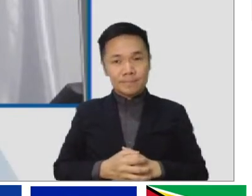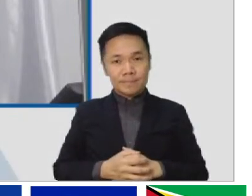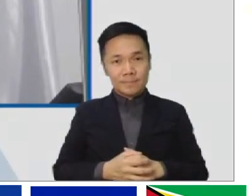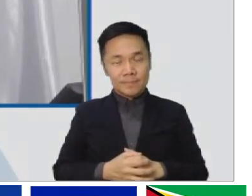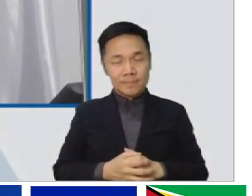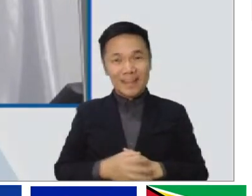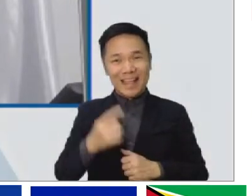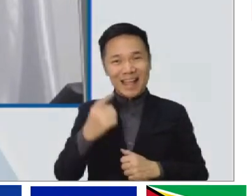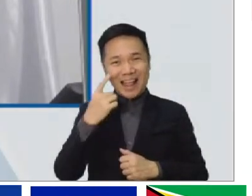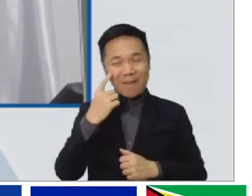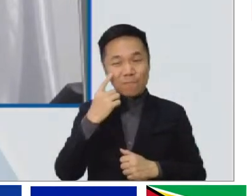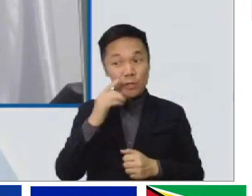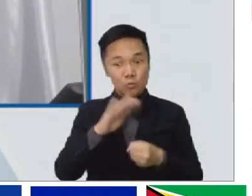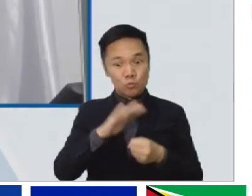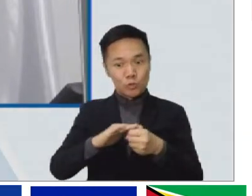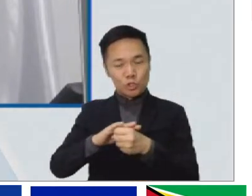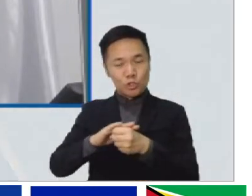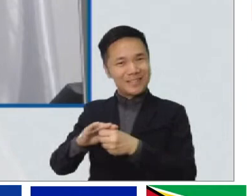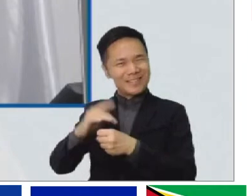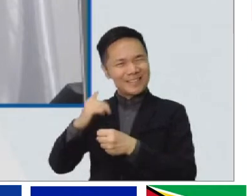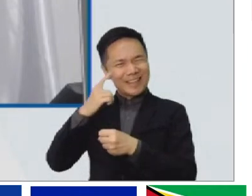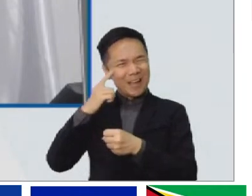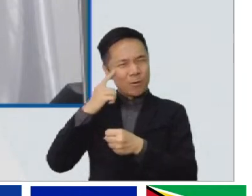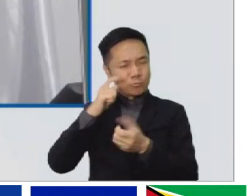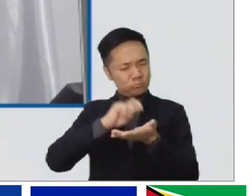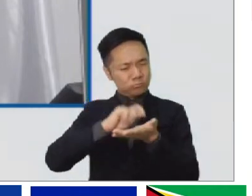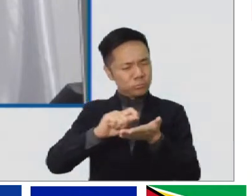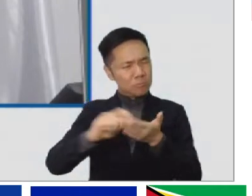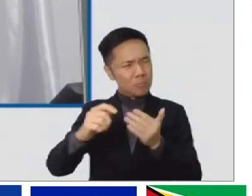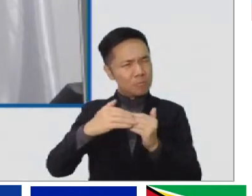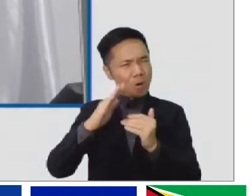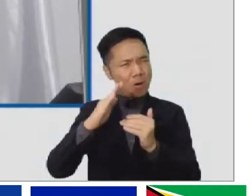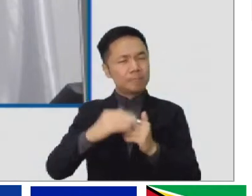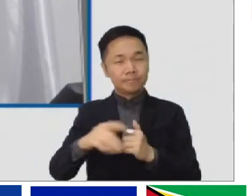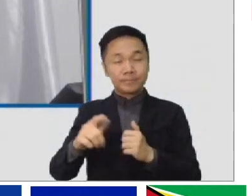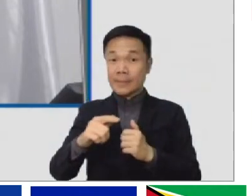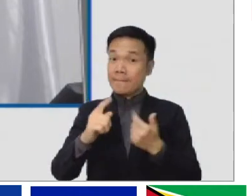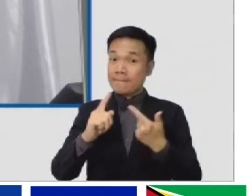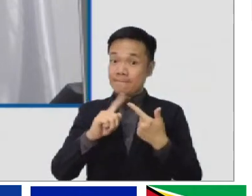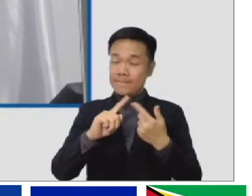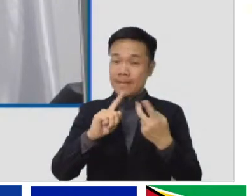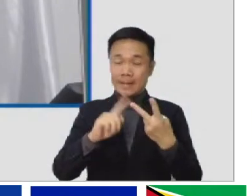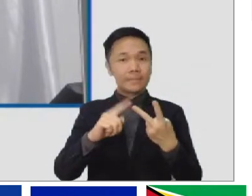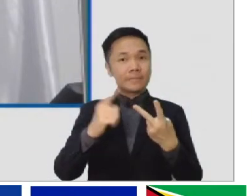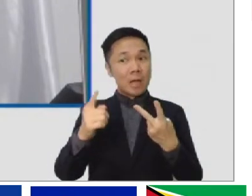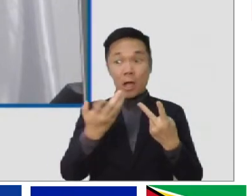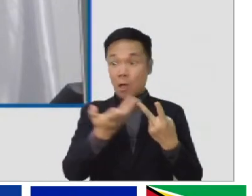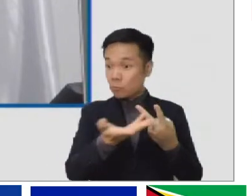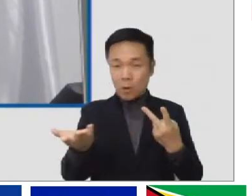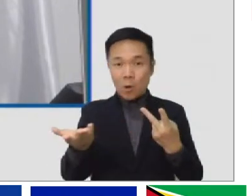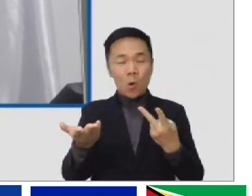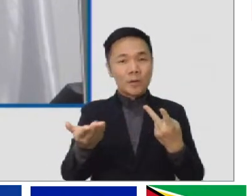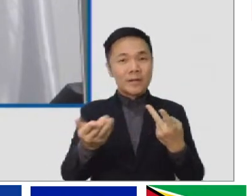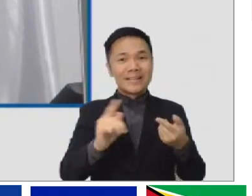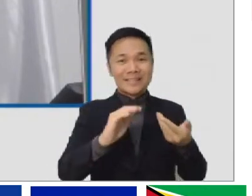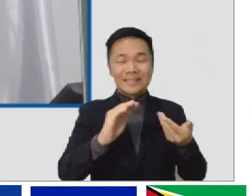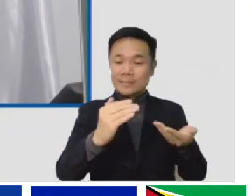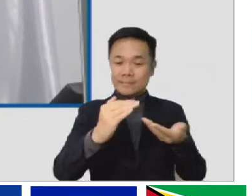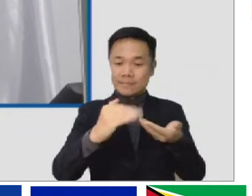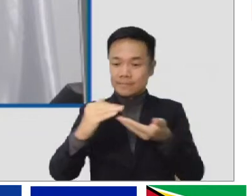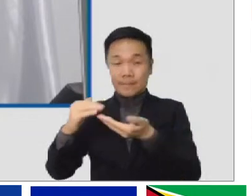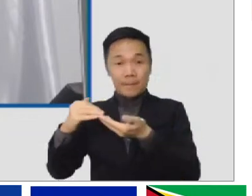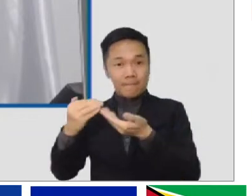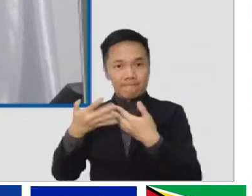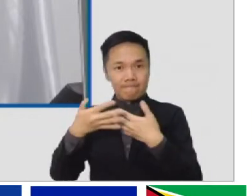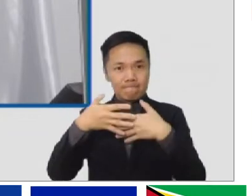more particularly with harmonization and integration of the sectorial focuses. For some examples that